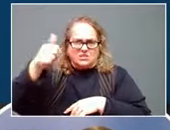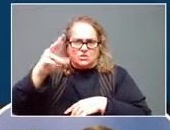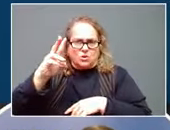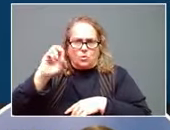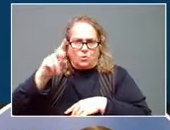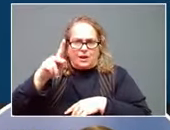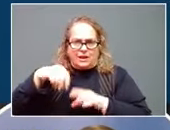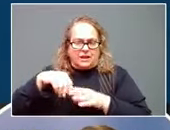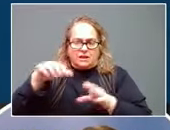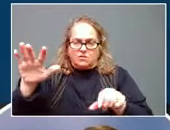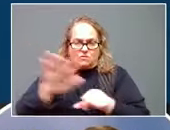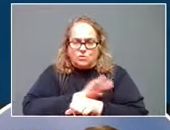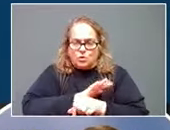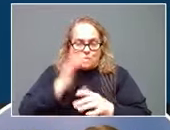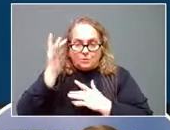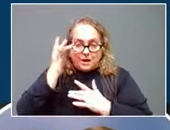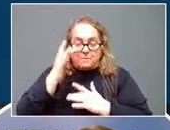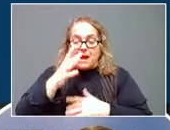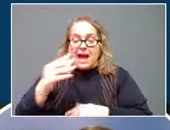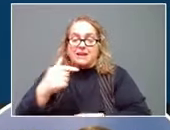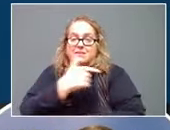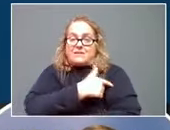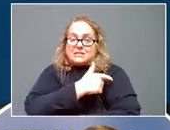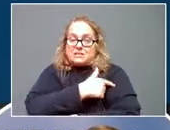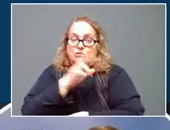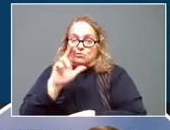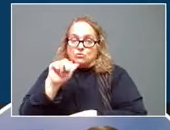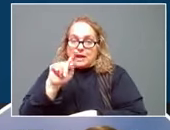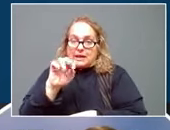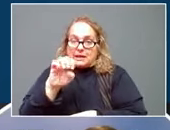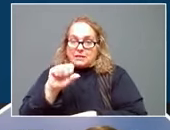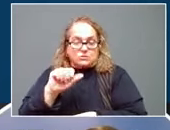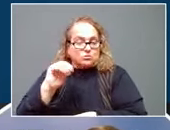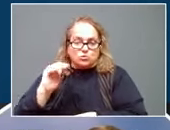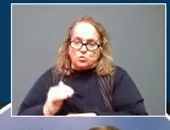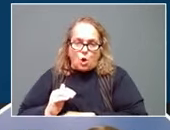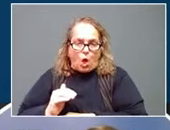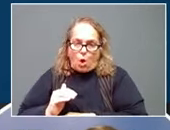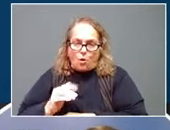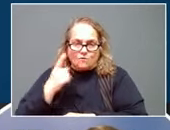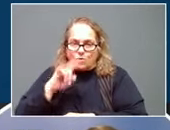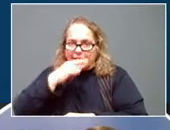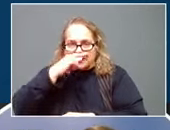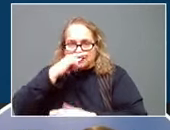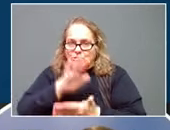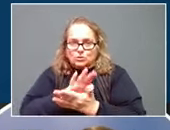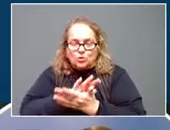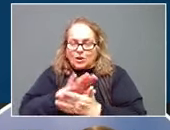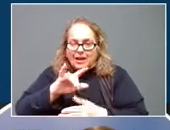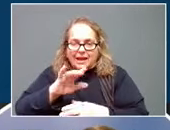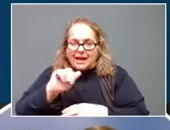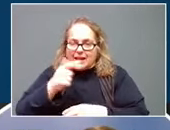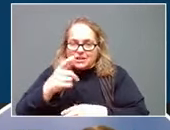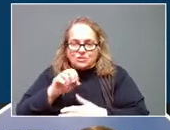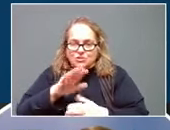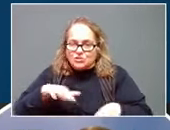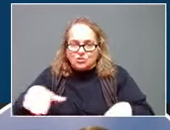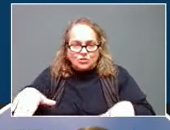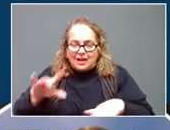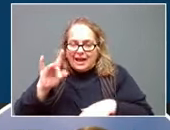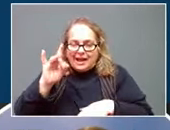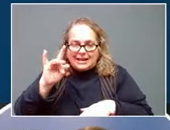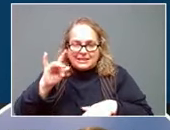pandemic, and then vaccination rates, which are way too low for kids, school-age kids, really, 18